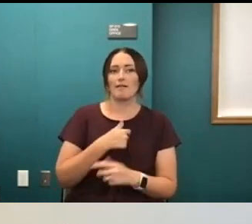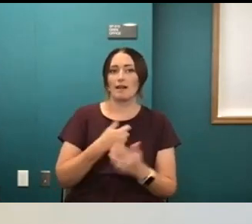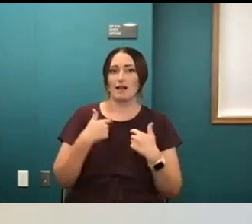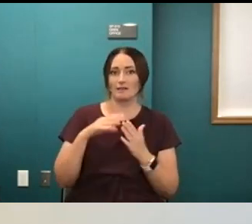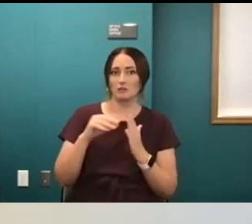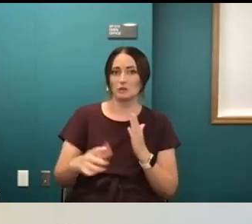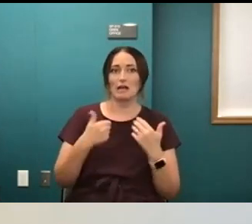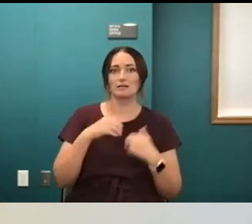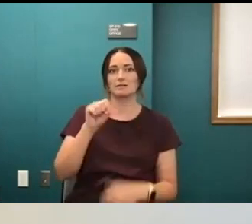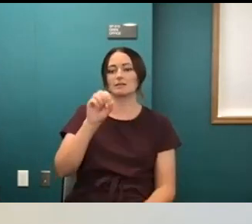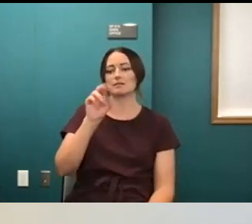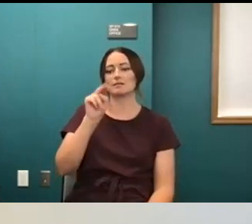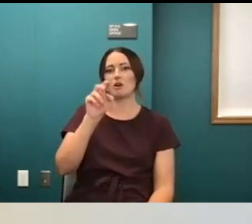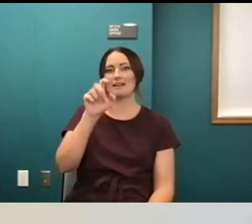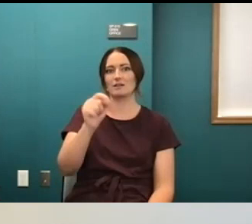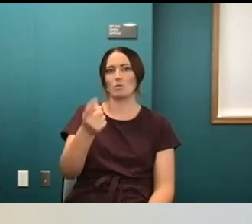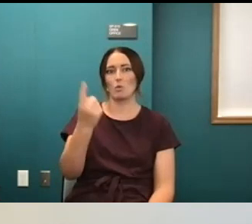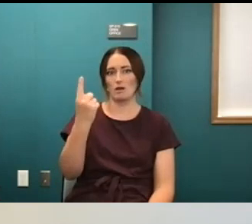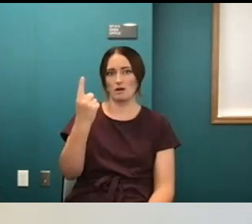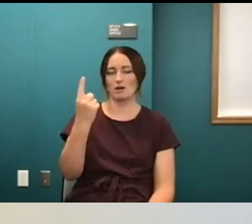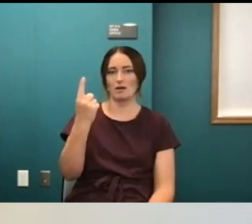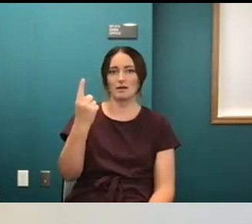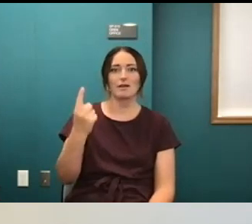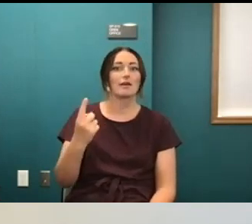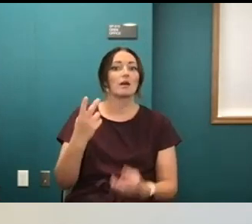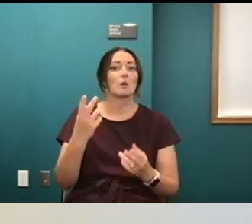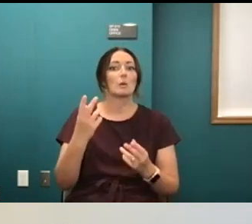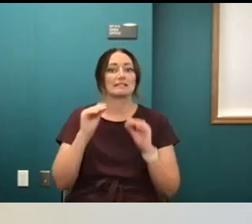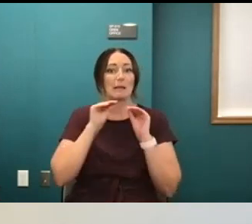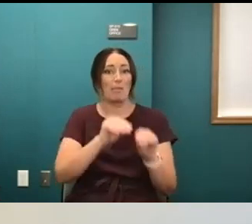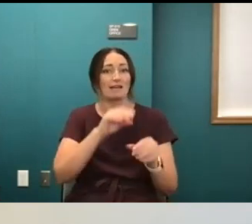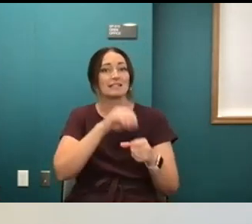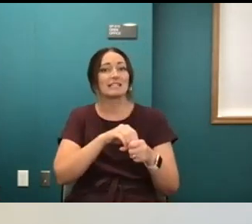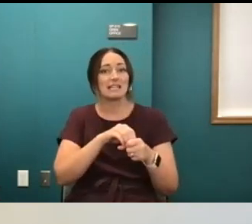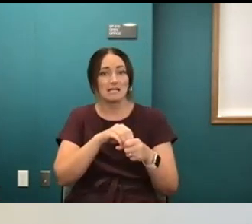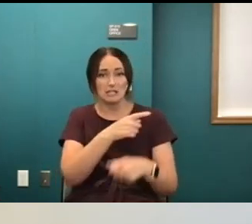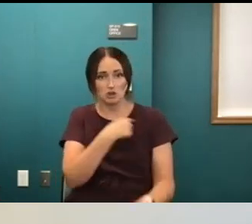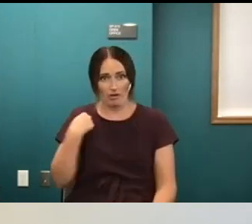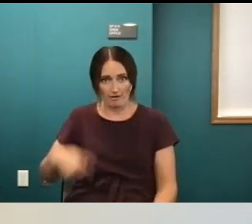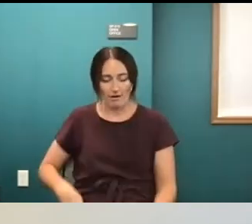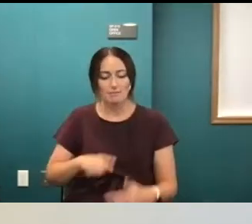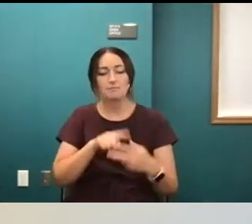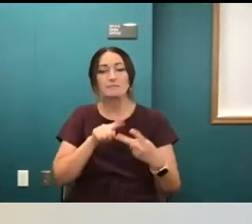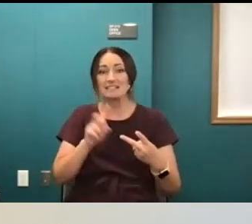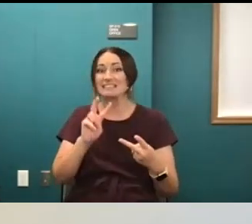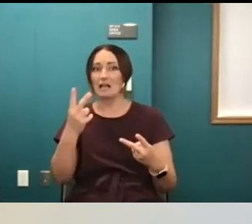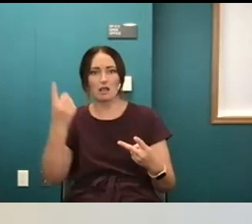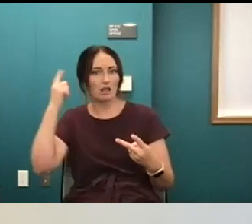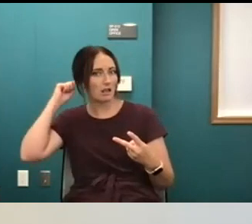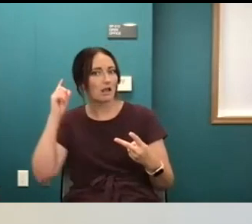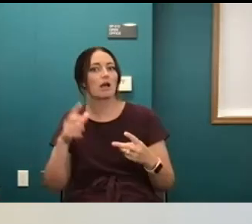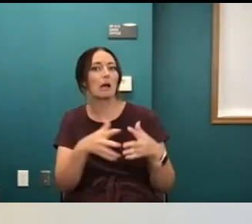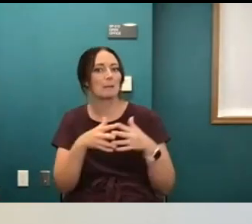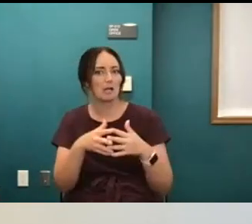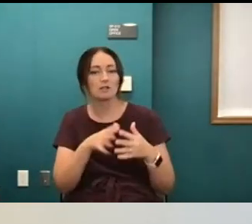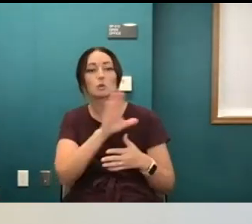that wears the Sonnet ones and was implanted in China, and then his second was in America. And so his tech